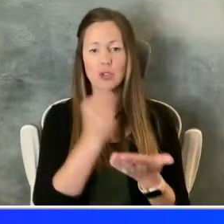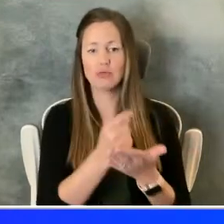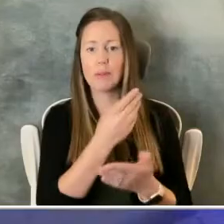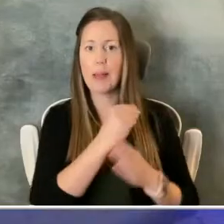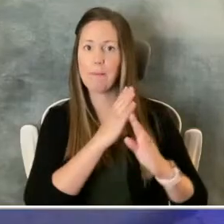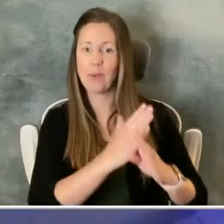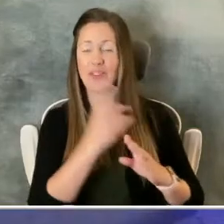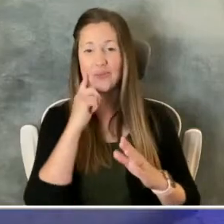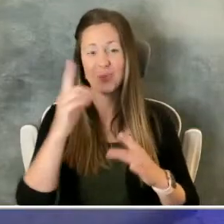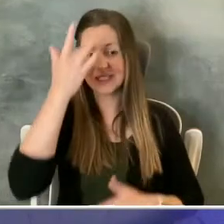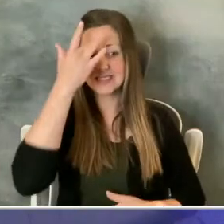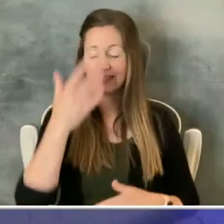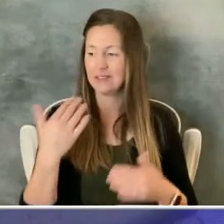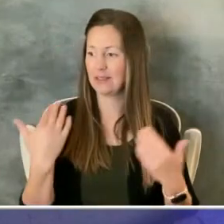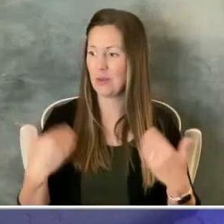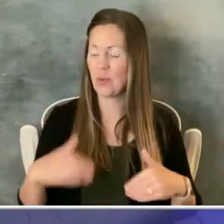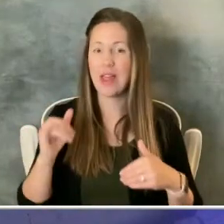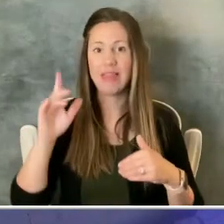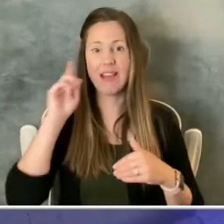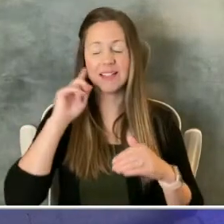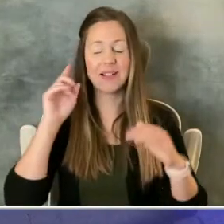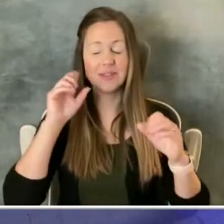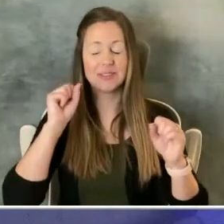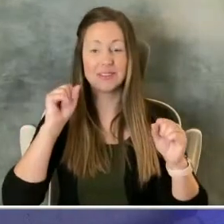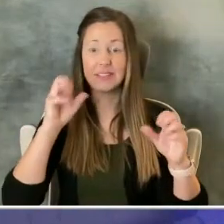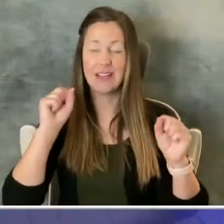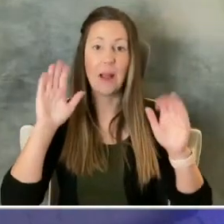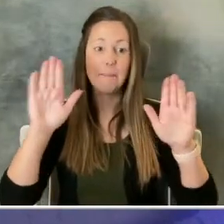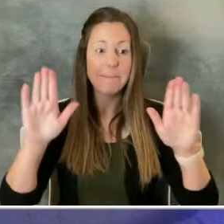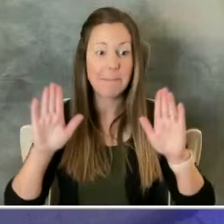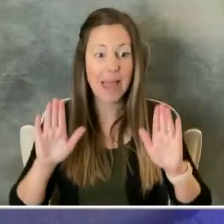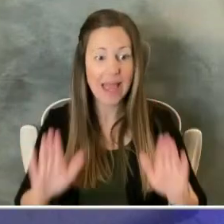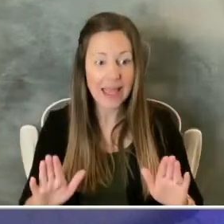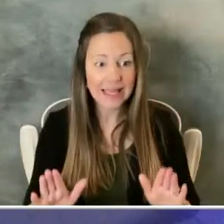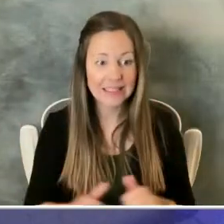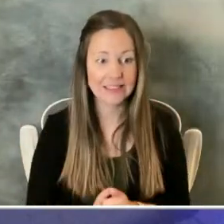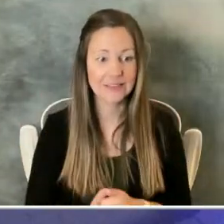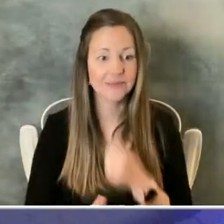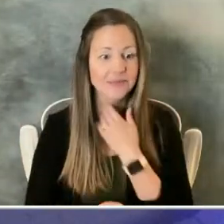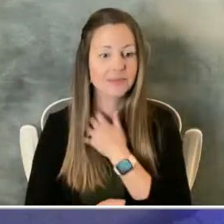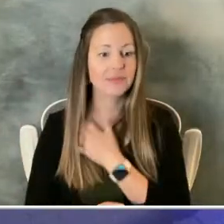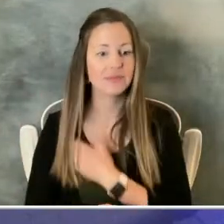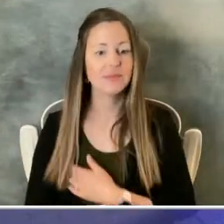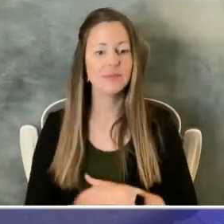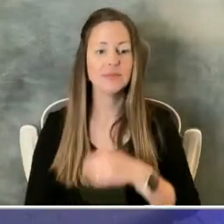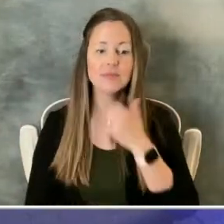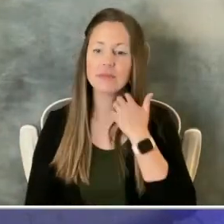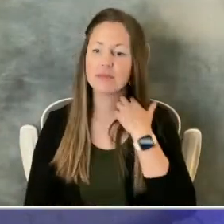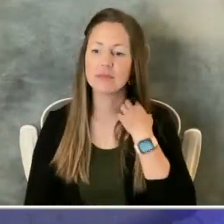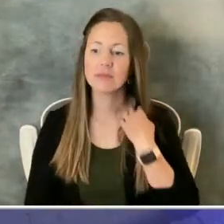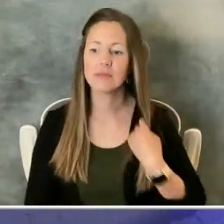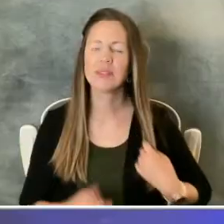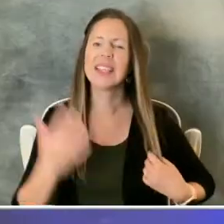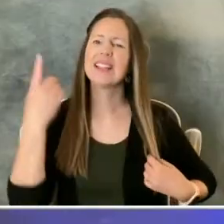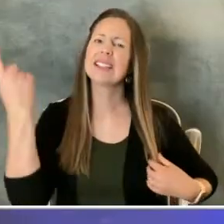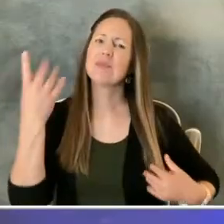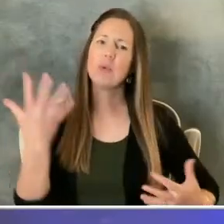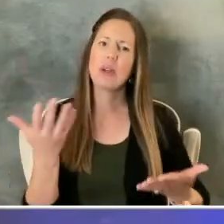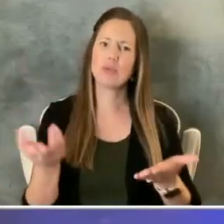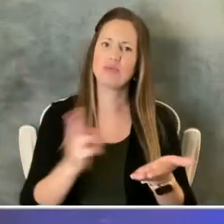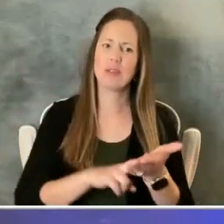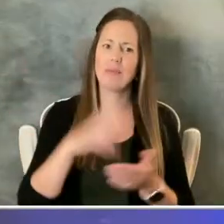that sounds just amazing. Why would someone want to sign up for this in your sense? Tammy Peterman. You know, Dr. Stites, I think